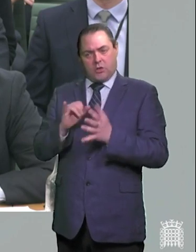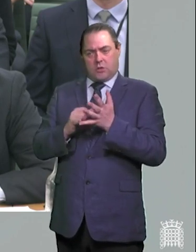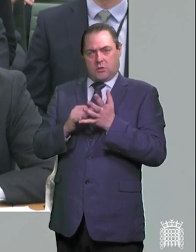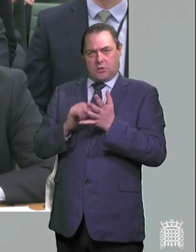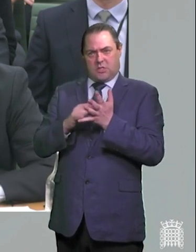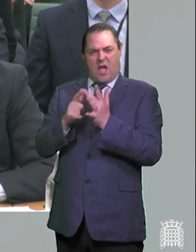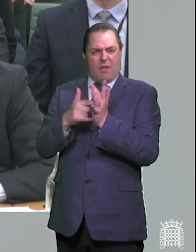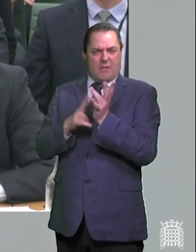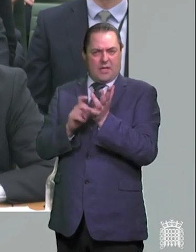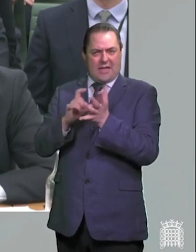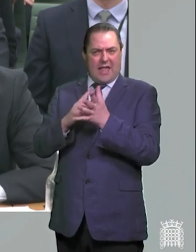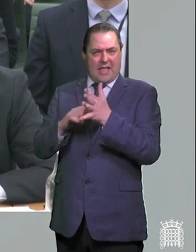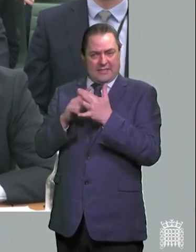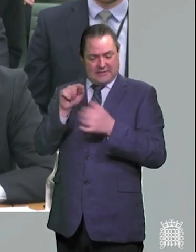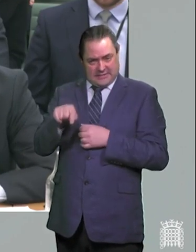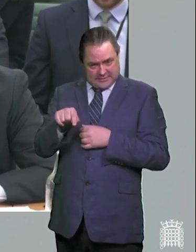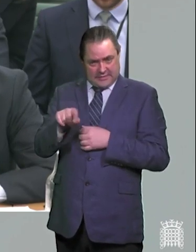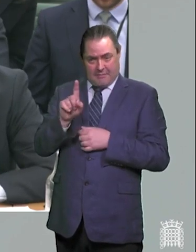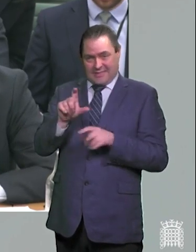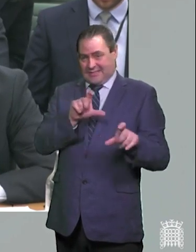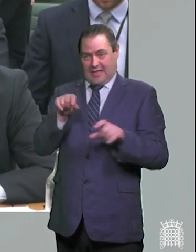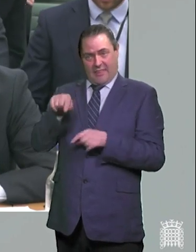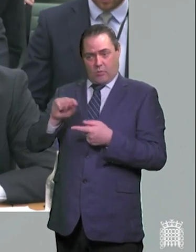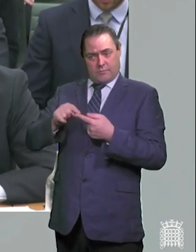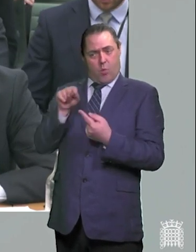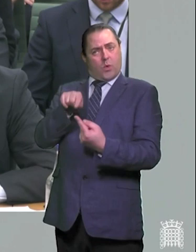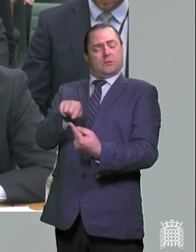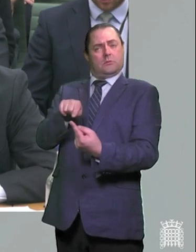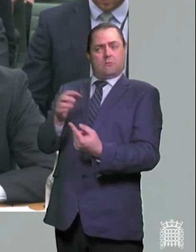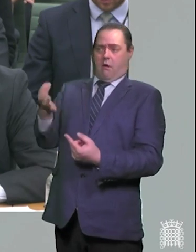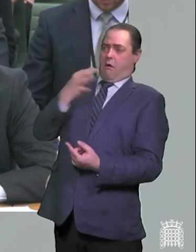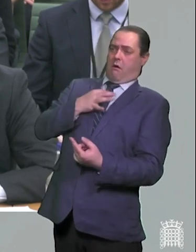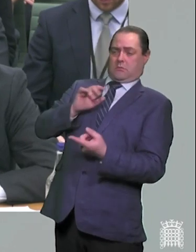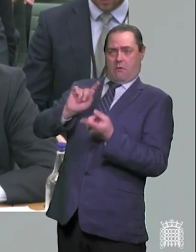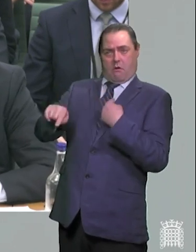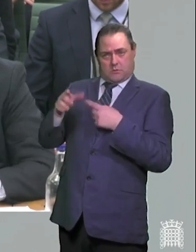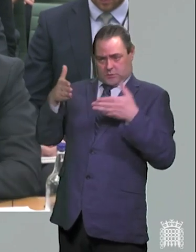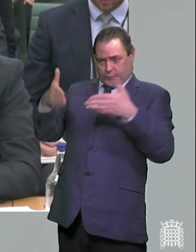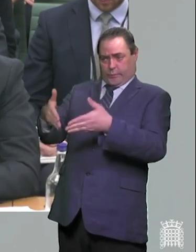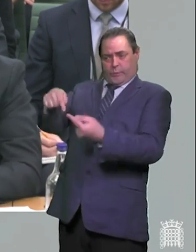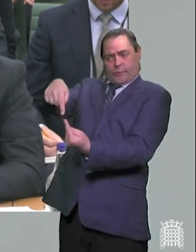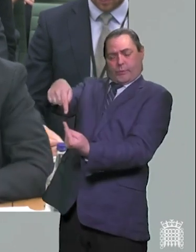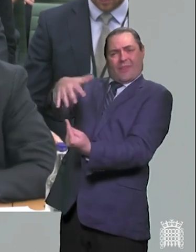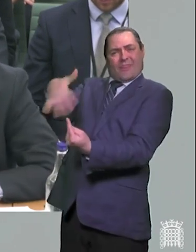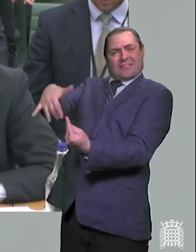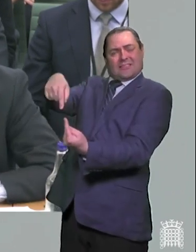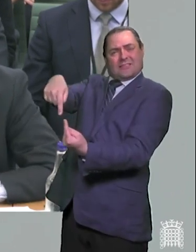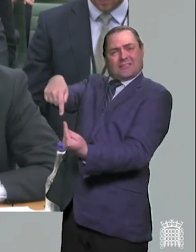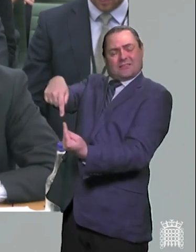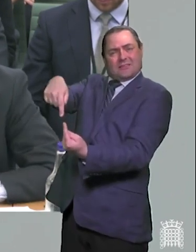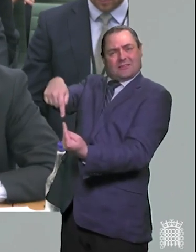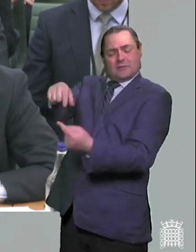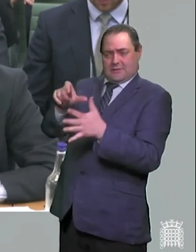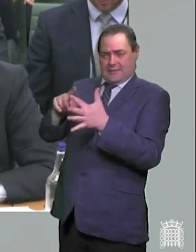by Simon Case, but that remained the point at issue. The point at issue was what had happened